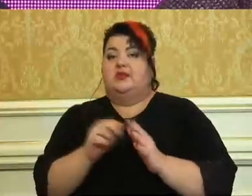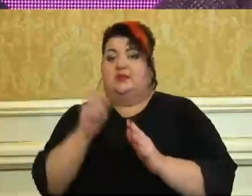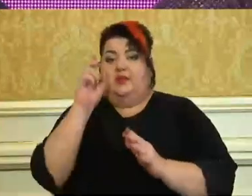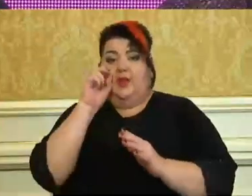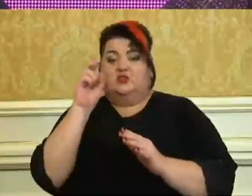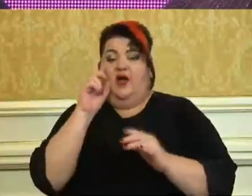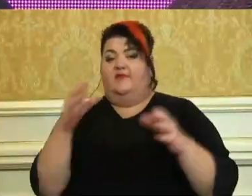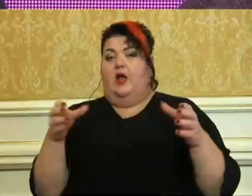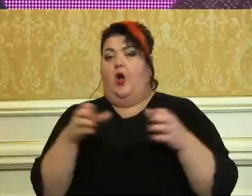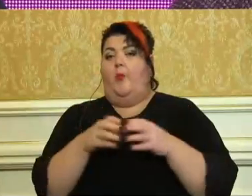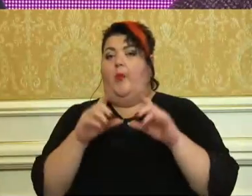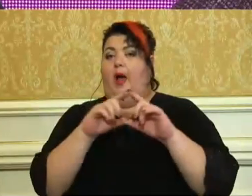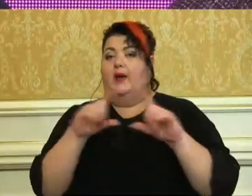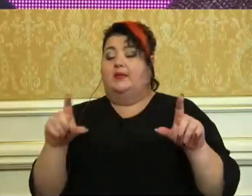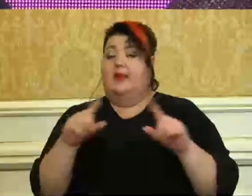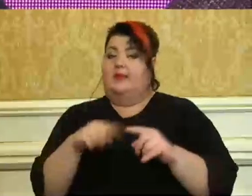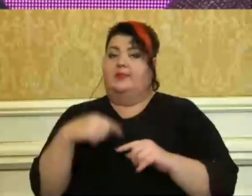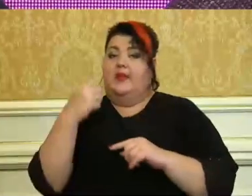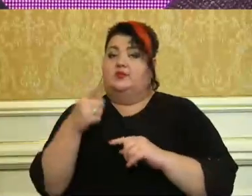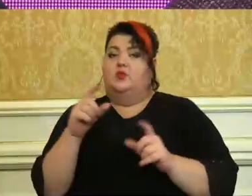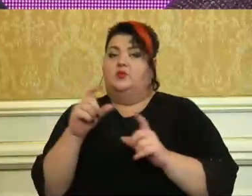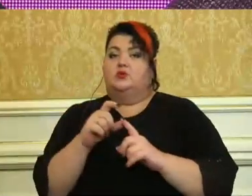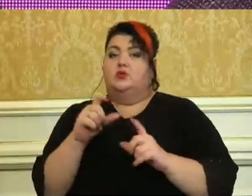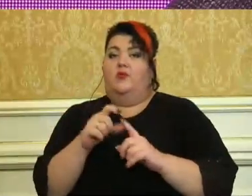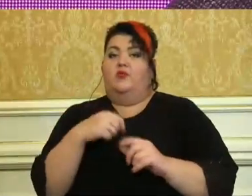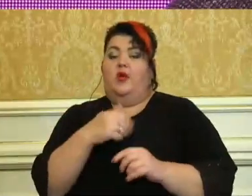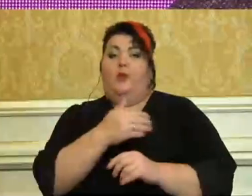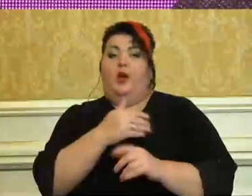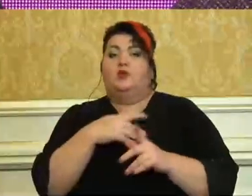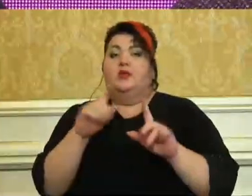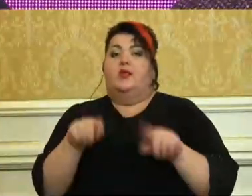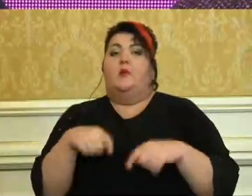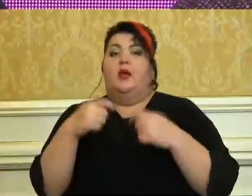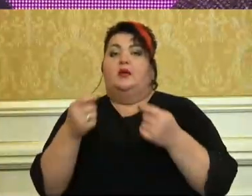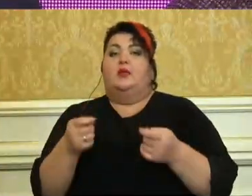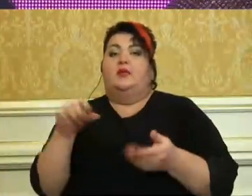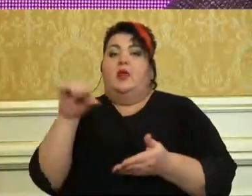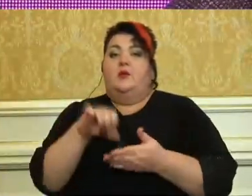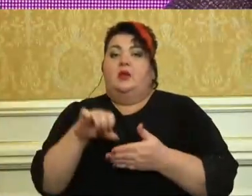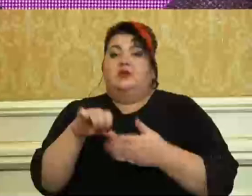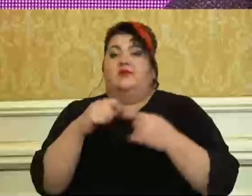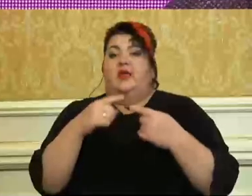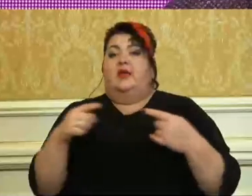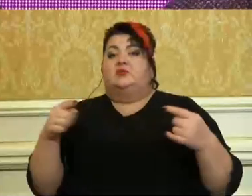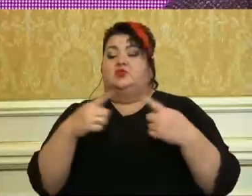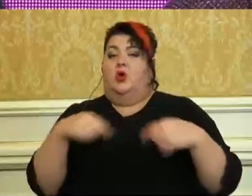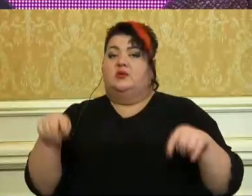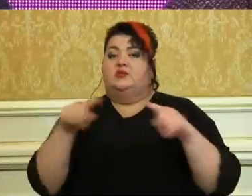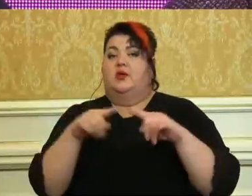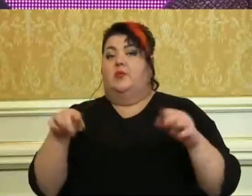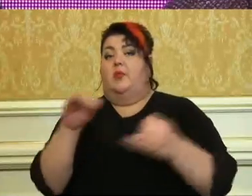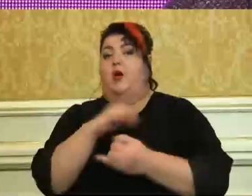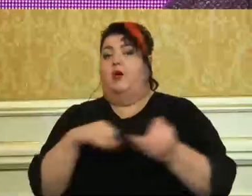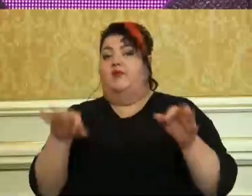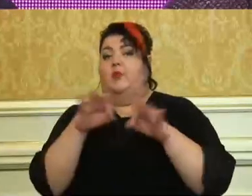minimum. We're just talking with the state companies. We're talking about the quotas in there. So I would like to